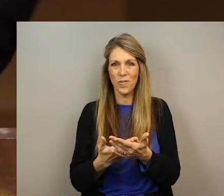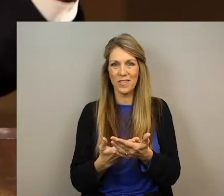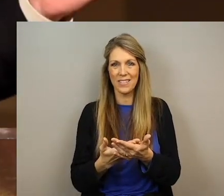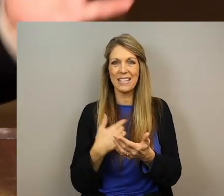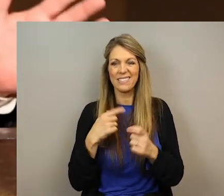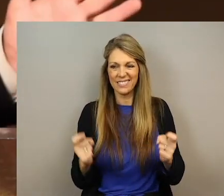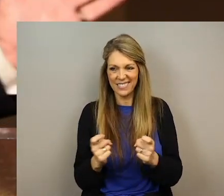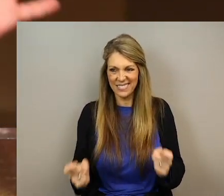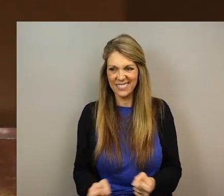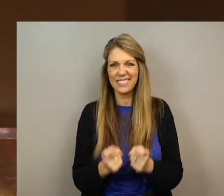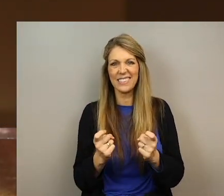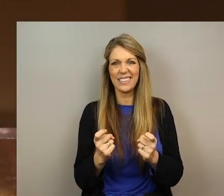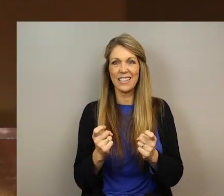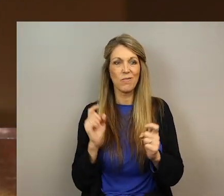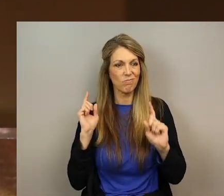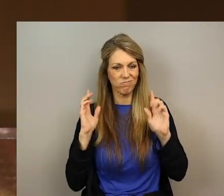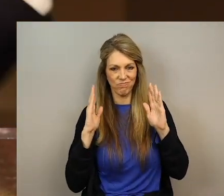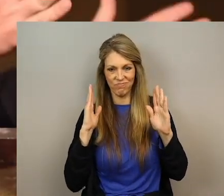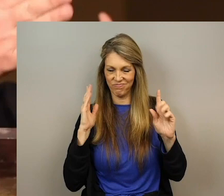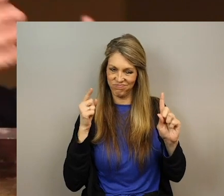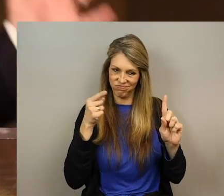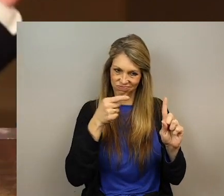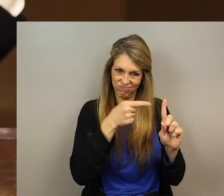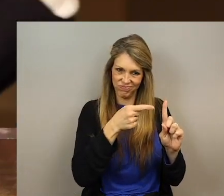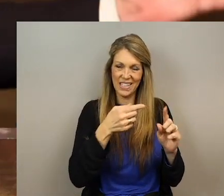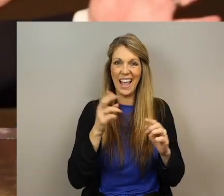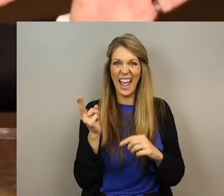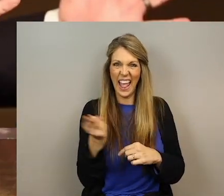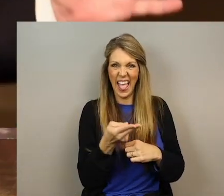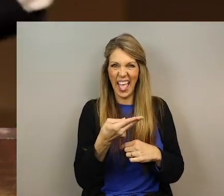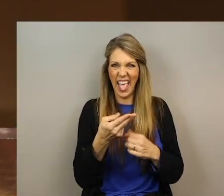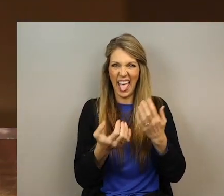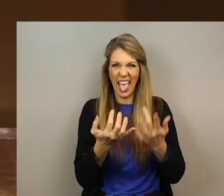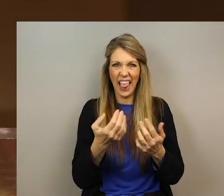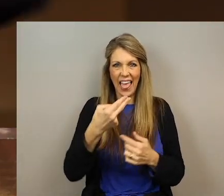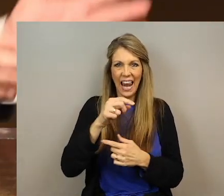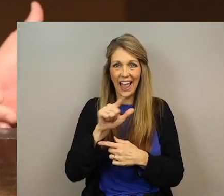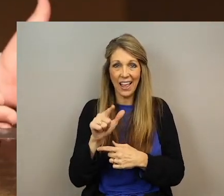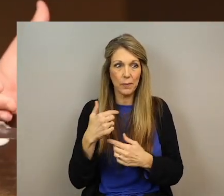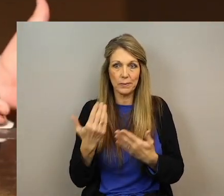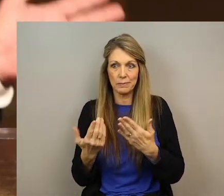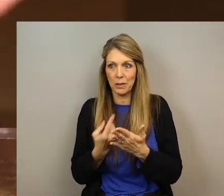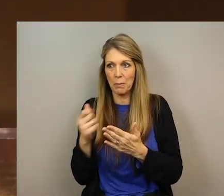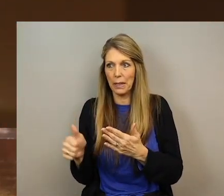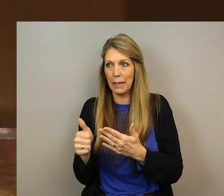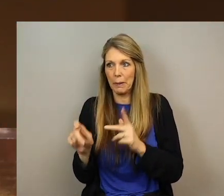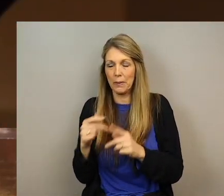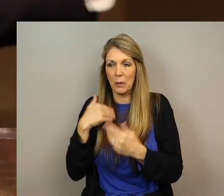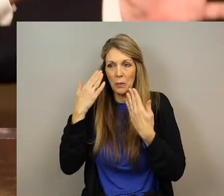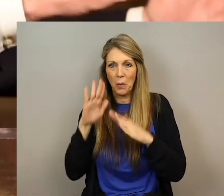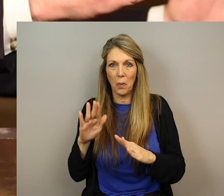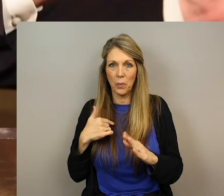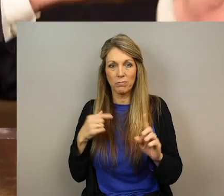born in our sin, and we're all headed towards hell, and we're all walking that way. Some of us don't even realize it. Some of us are